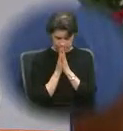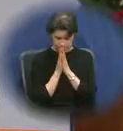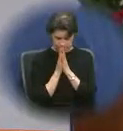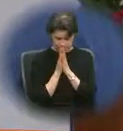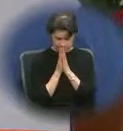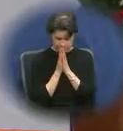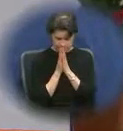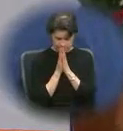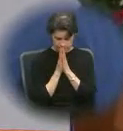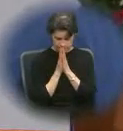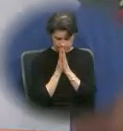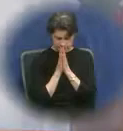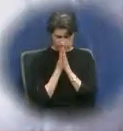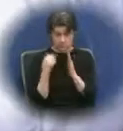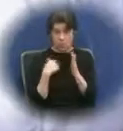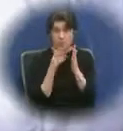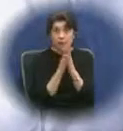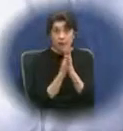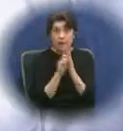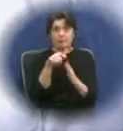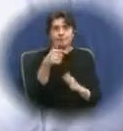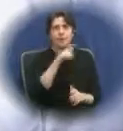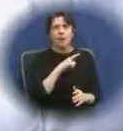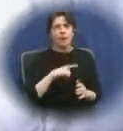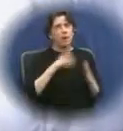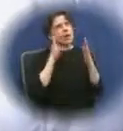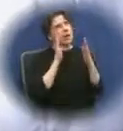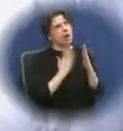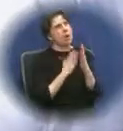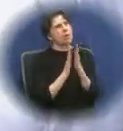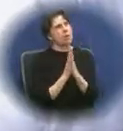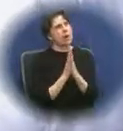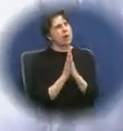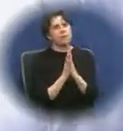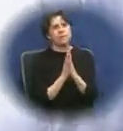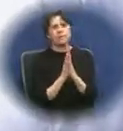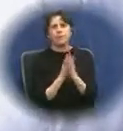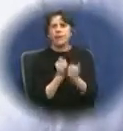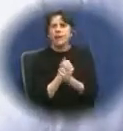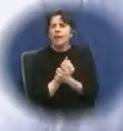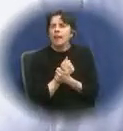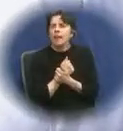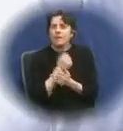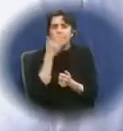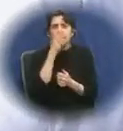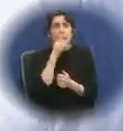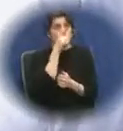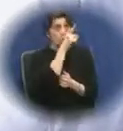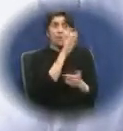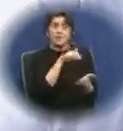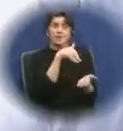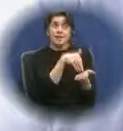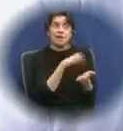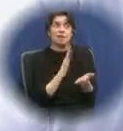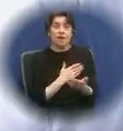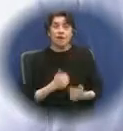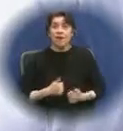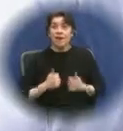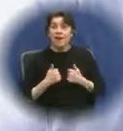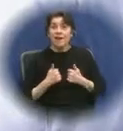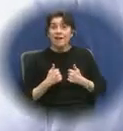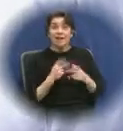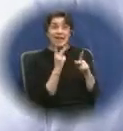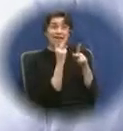we pray to the Lord. Lord, hear our prayer. Abundant God, you are the center of our lives. Deepen